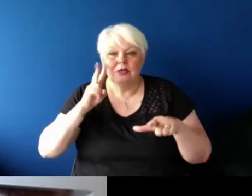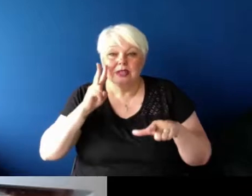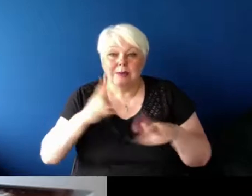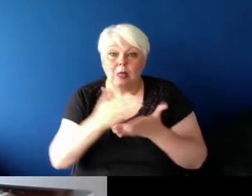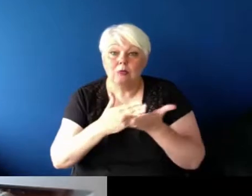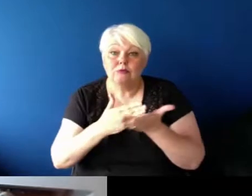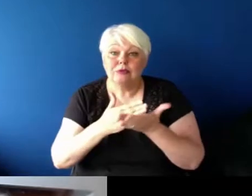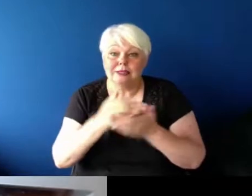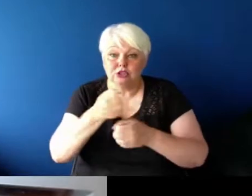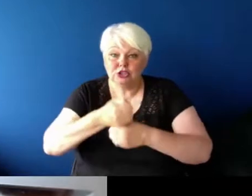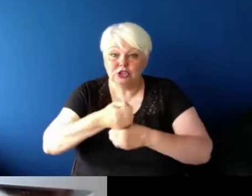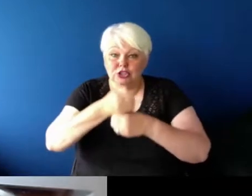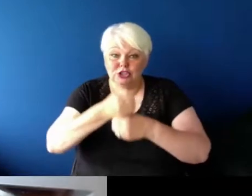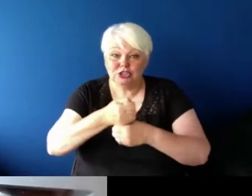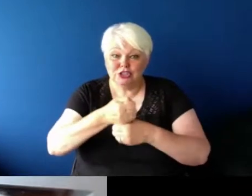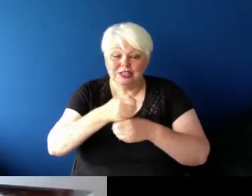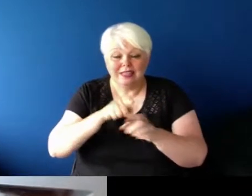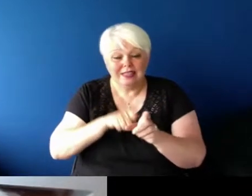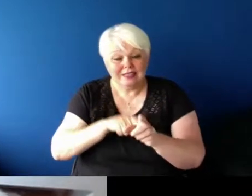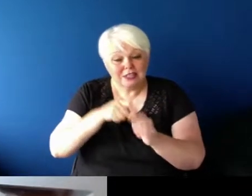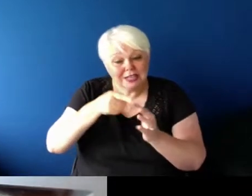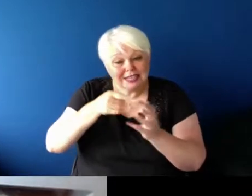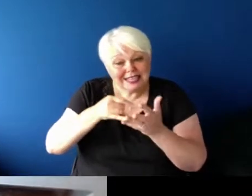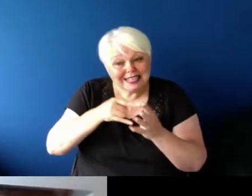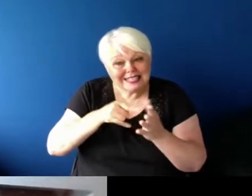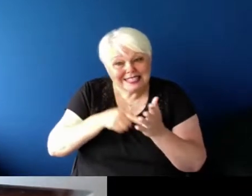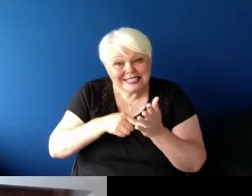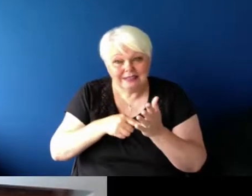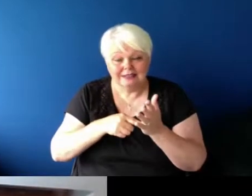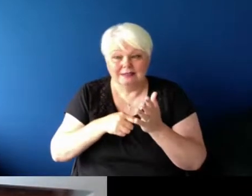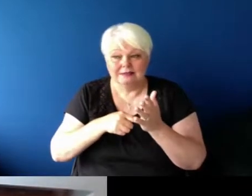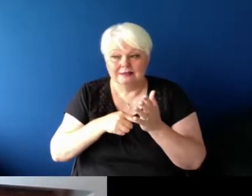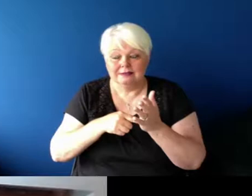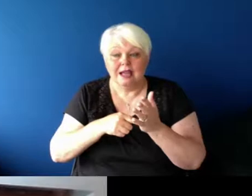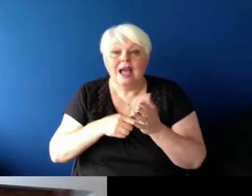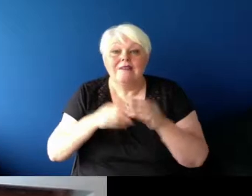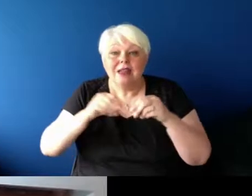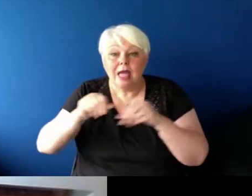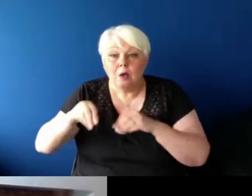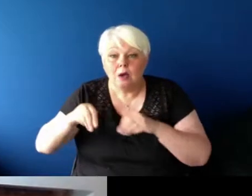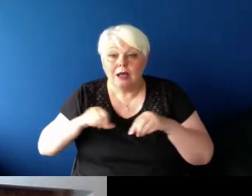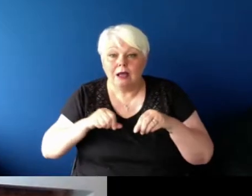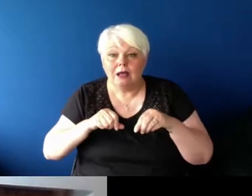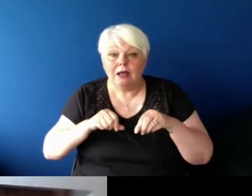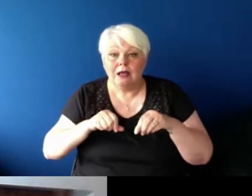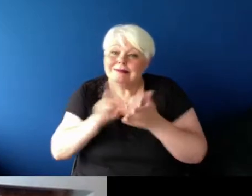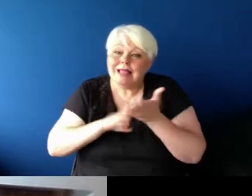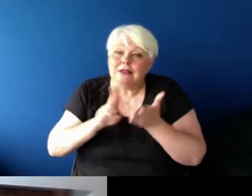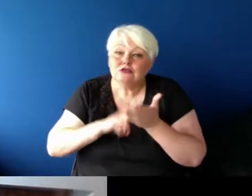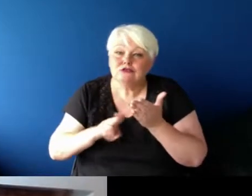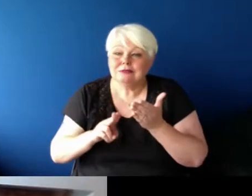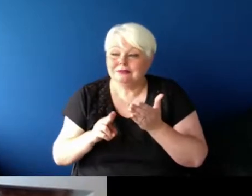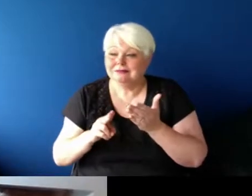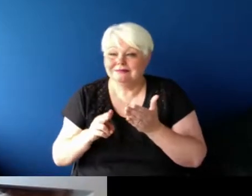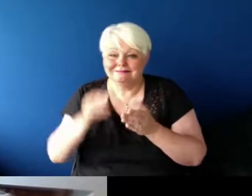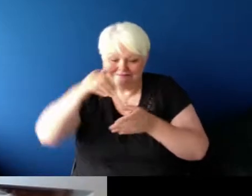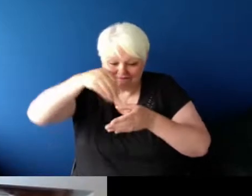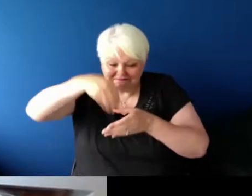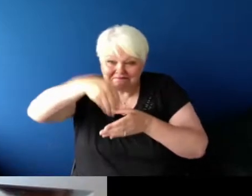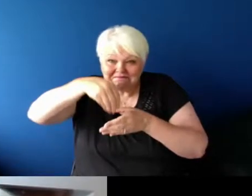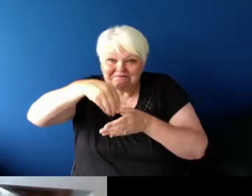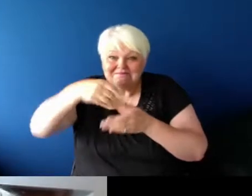know, there's yeast and there's flour and, you know, there's all those sort of natural ingredients and things grow. And we